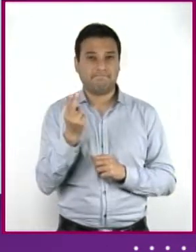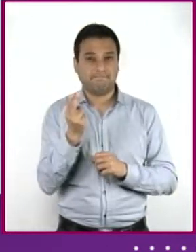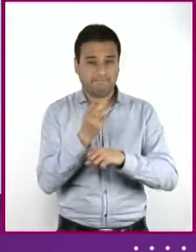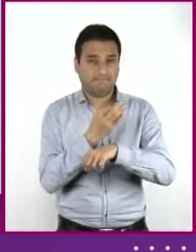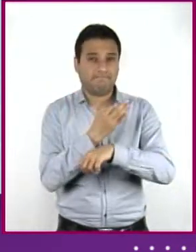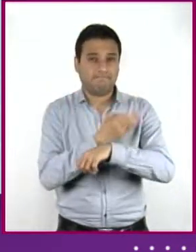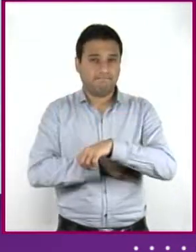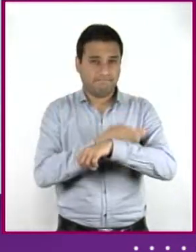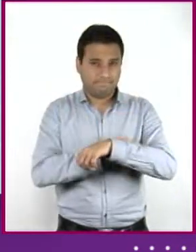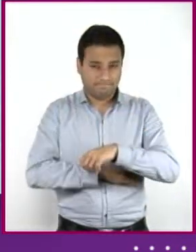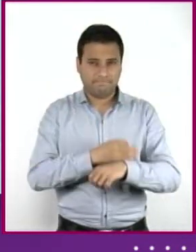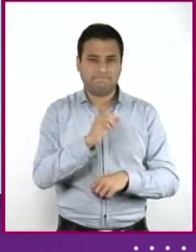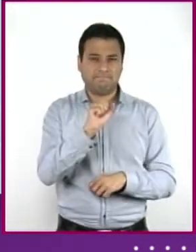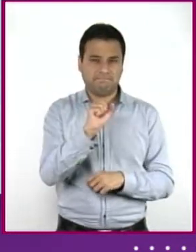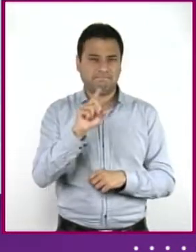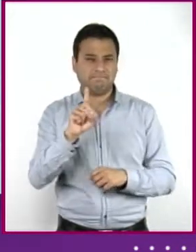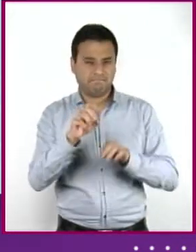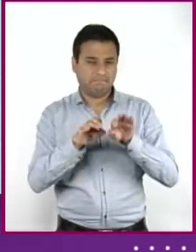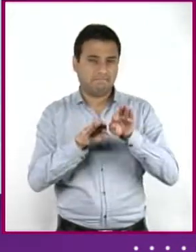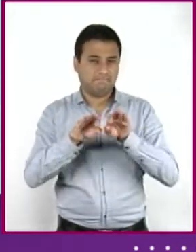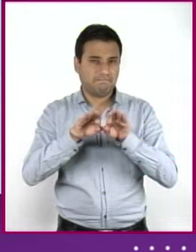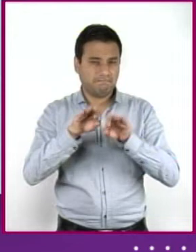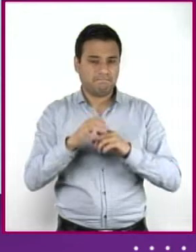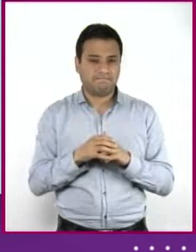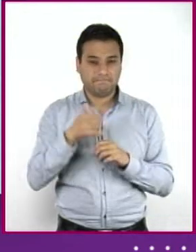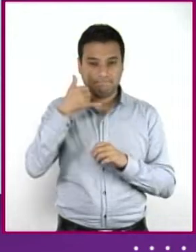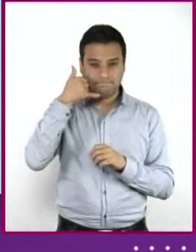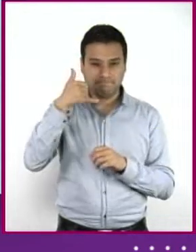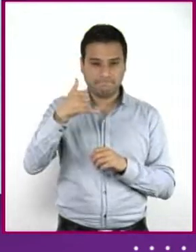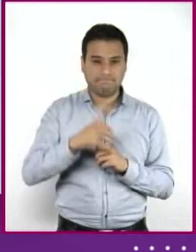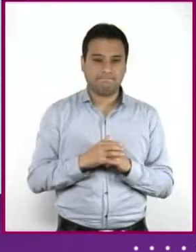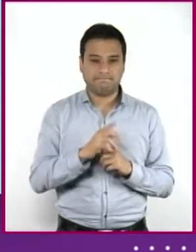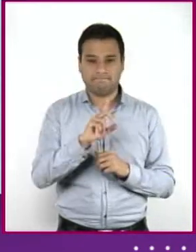and weekends. Call